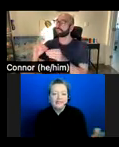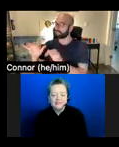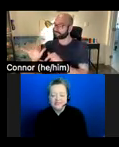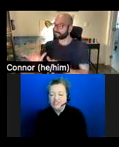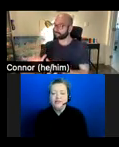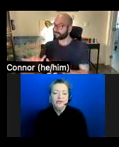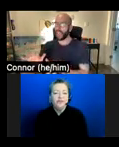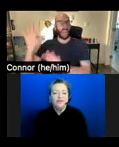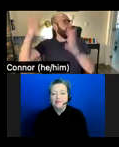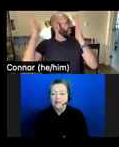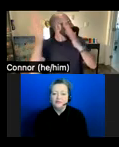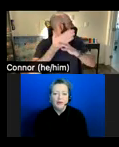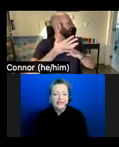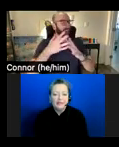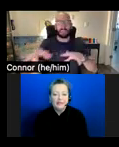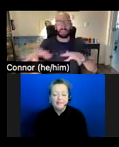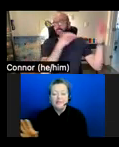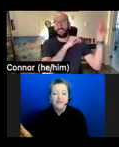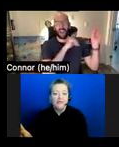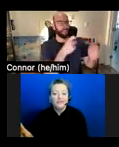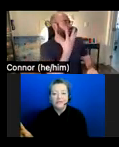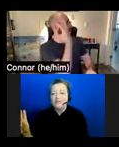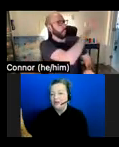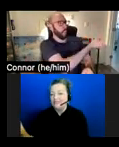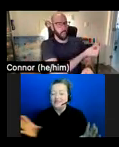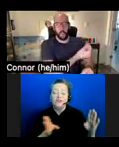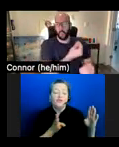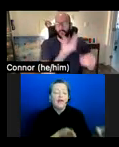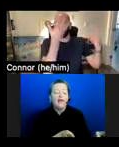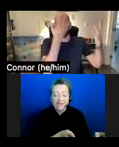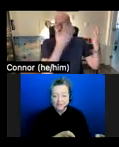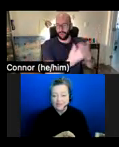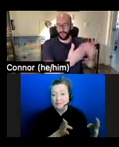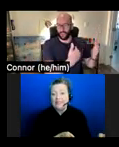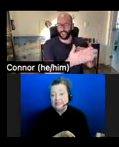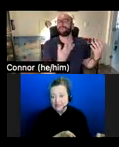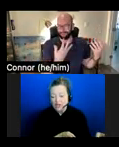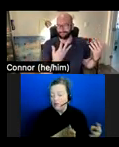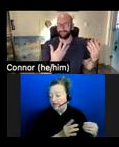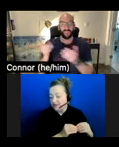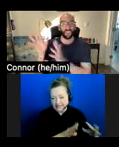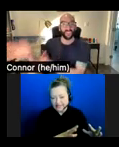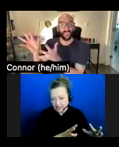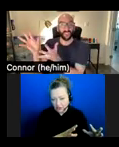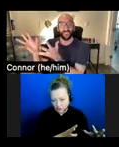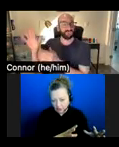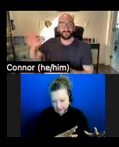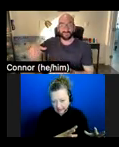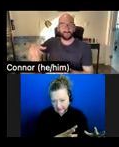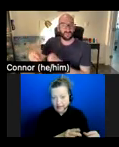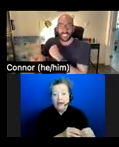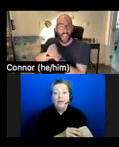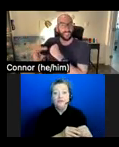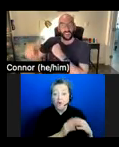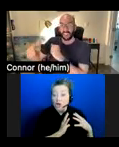you're at a specific channel, you're in the middle of writing something, but then you get interrupted and you have to leave and you don't have time to complete whatever it is that you were